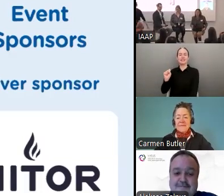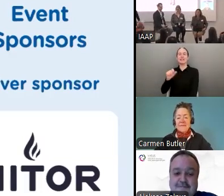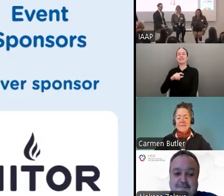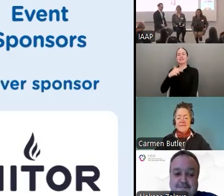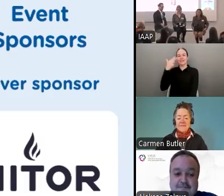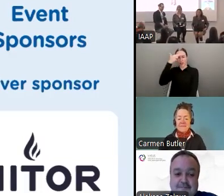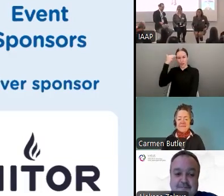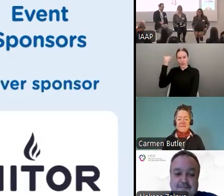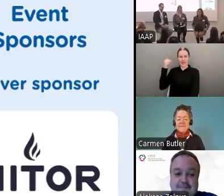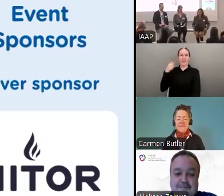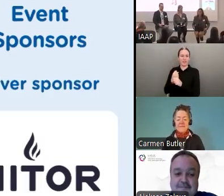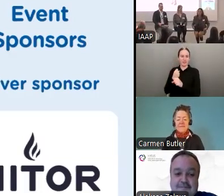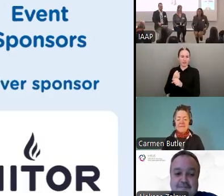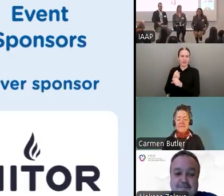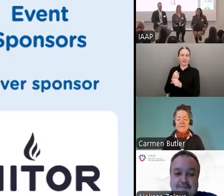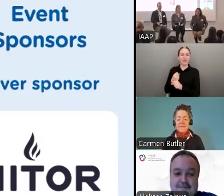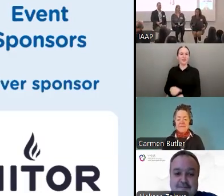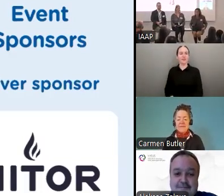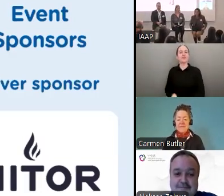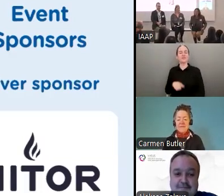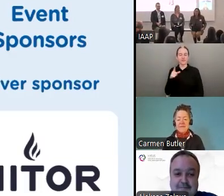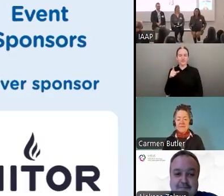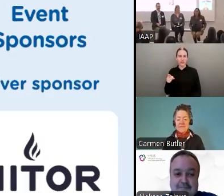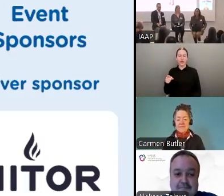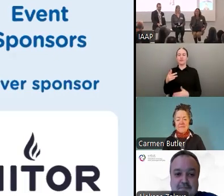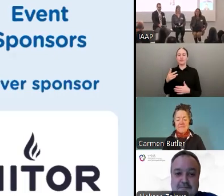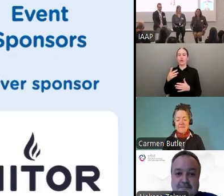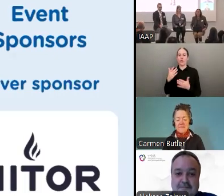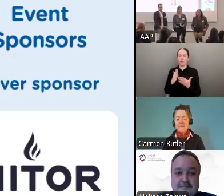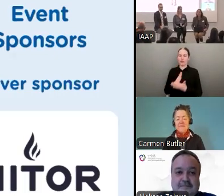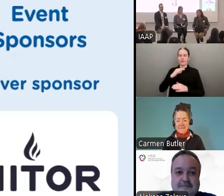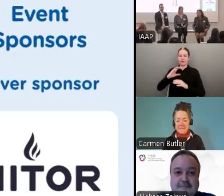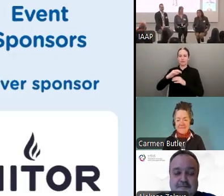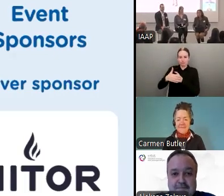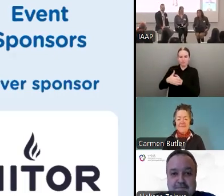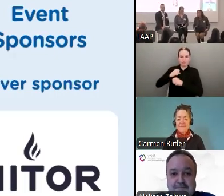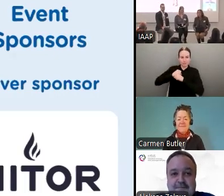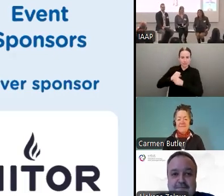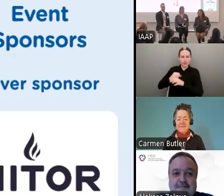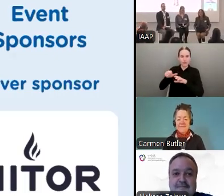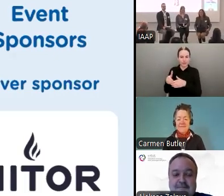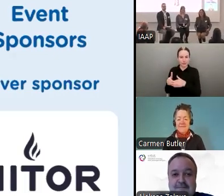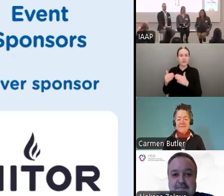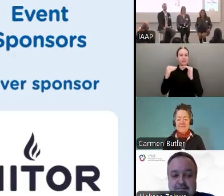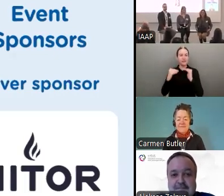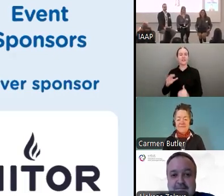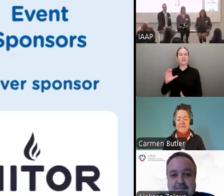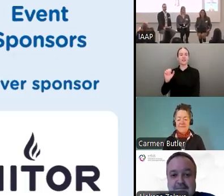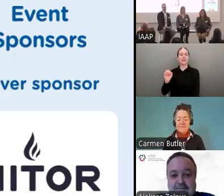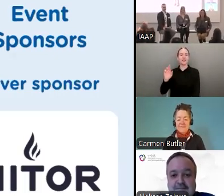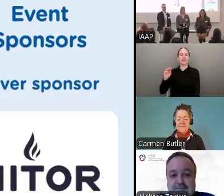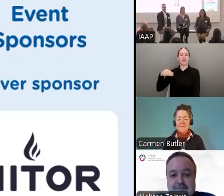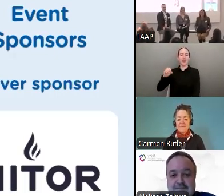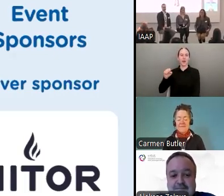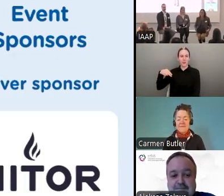long name, the State Consumer Rights Protection Authority, and also Carmen Butler, who is a legal advisor at the Swedish Post and